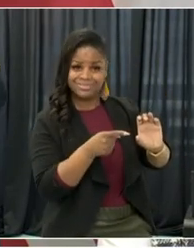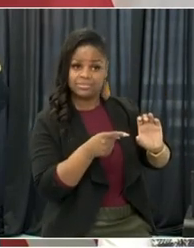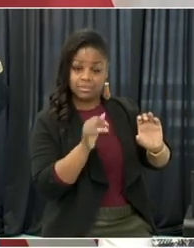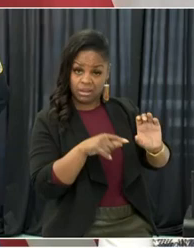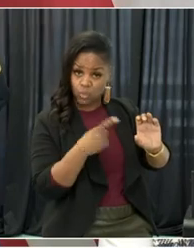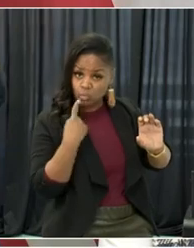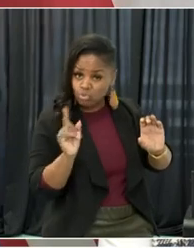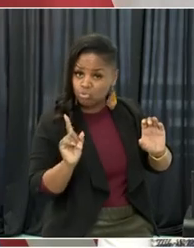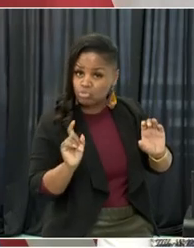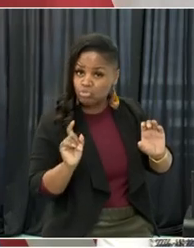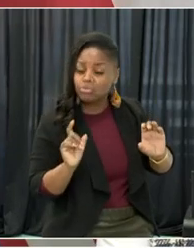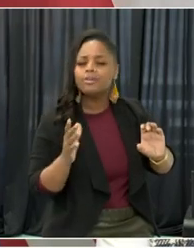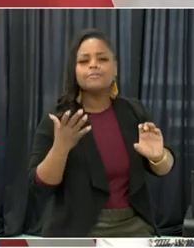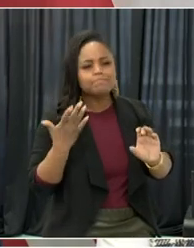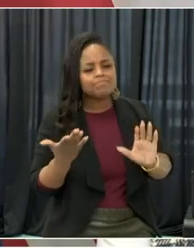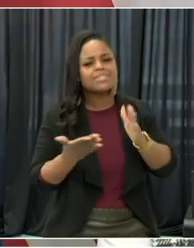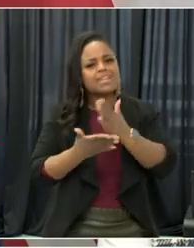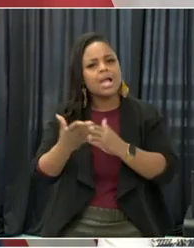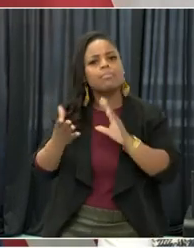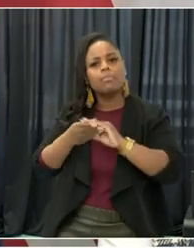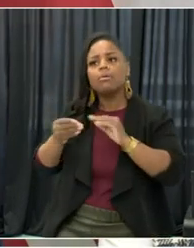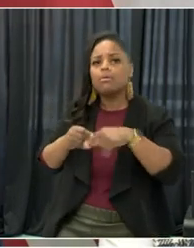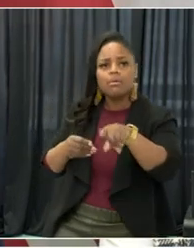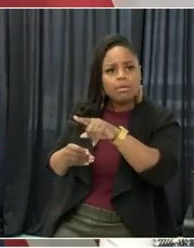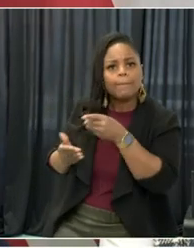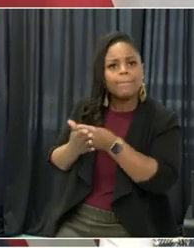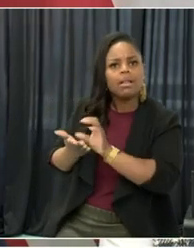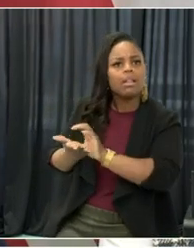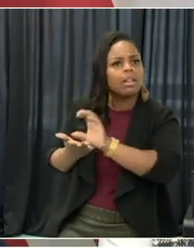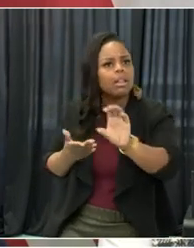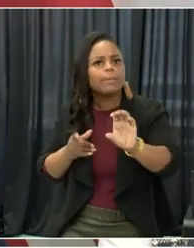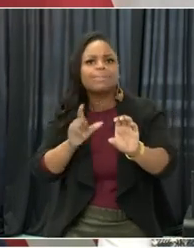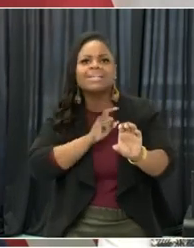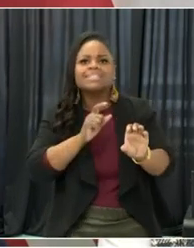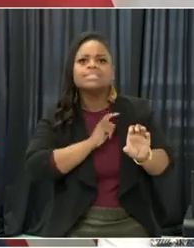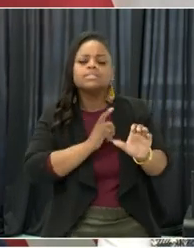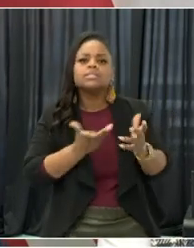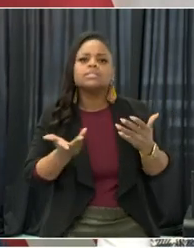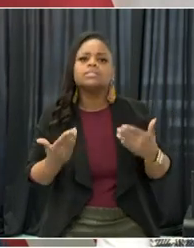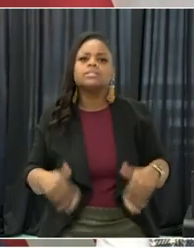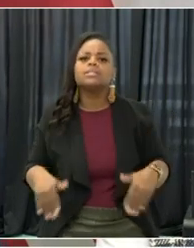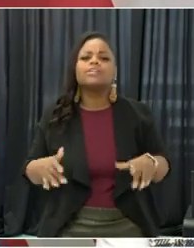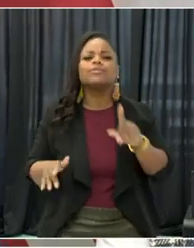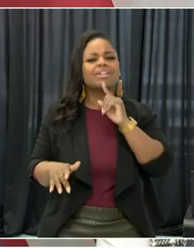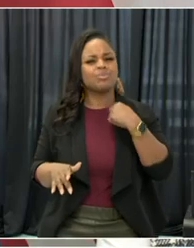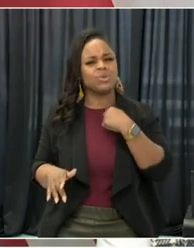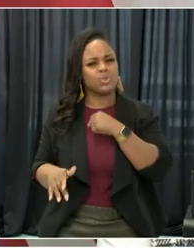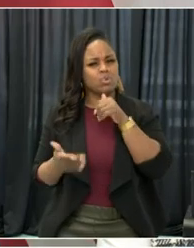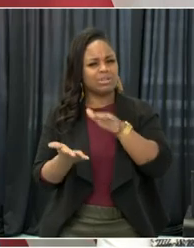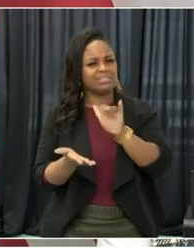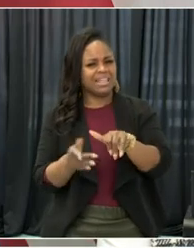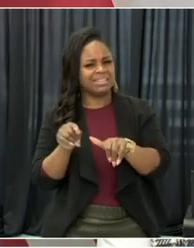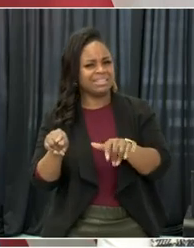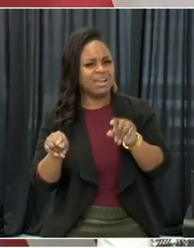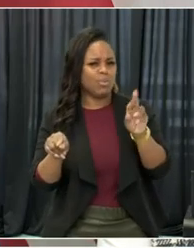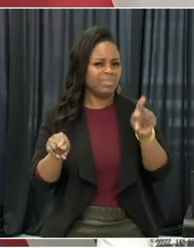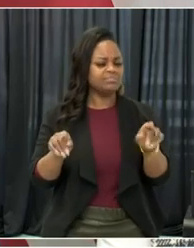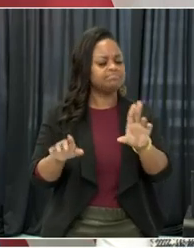that $115 million should be for the police, but it's not. We don't approach it as an either or